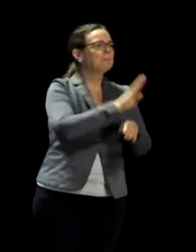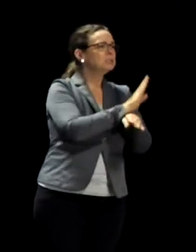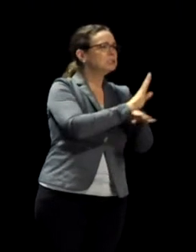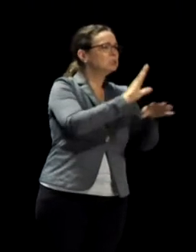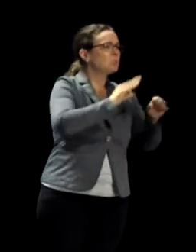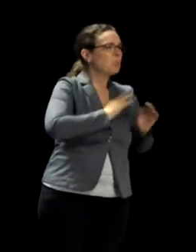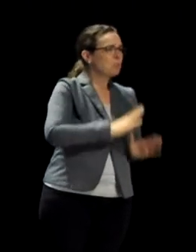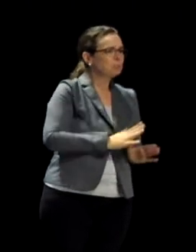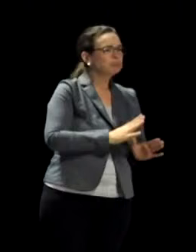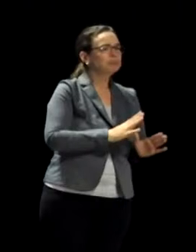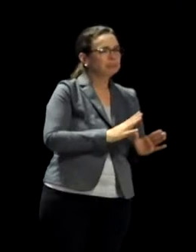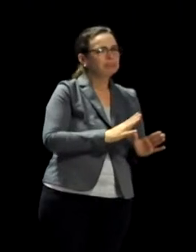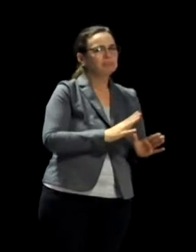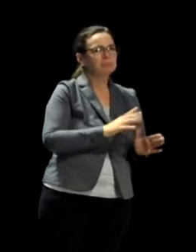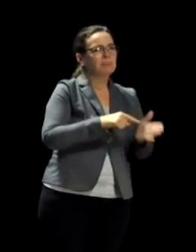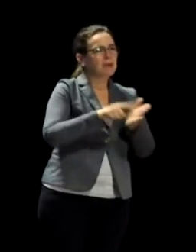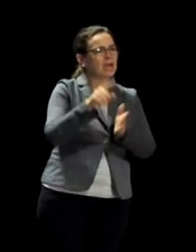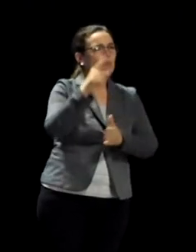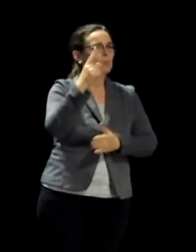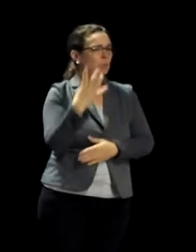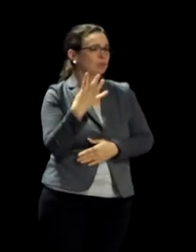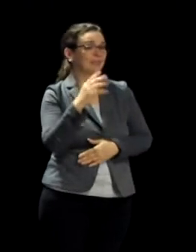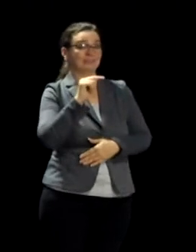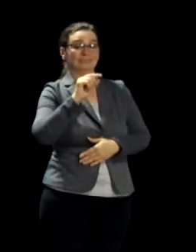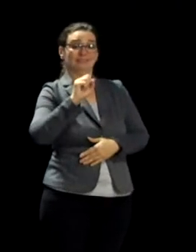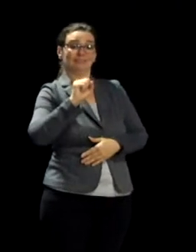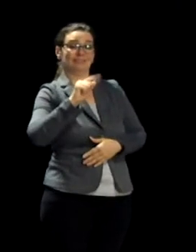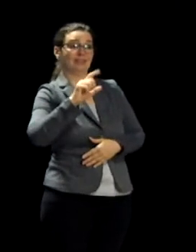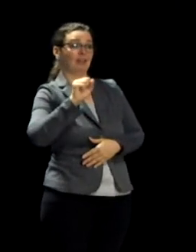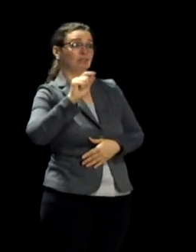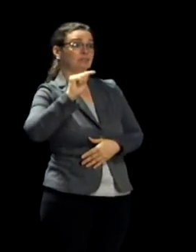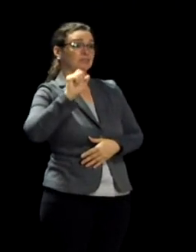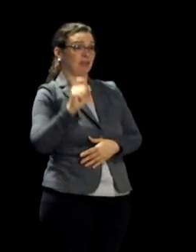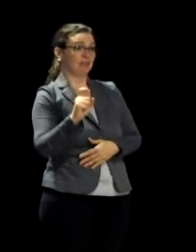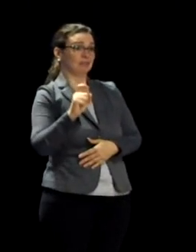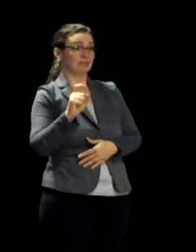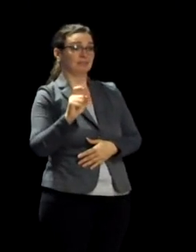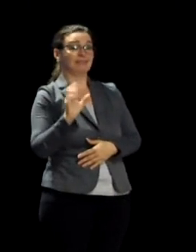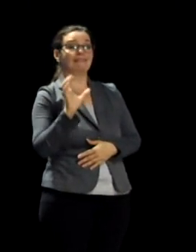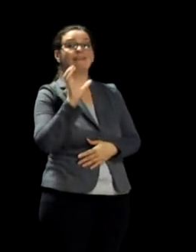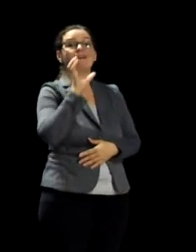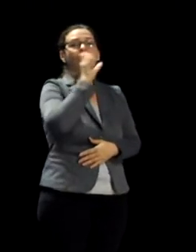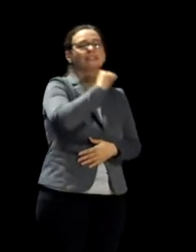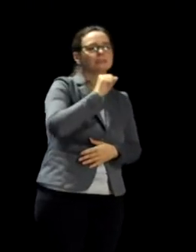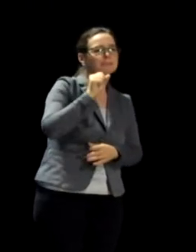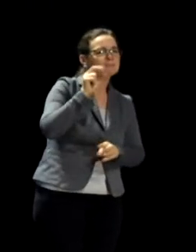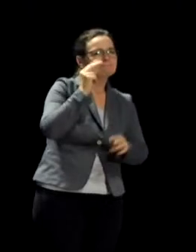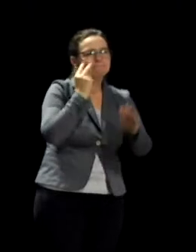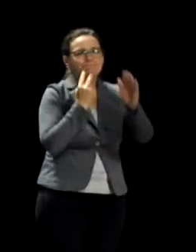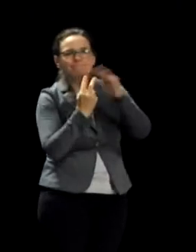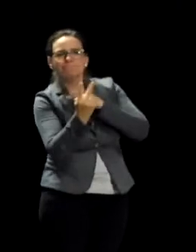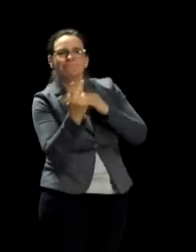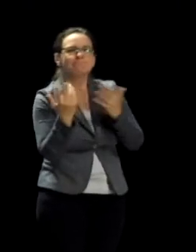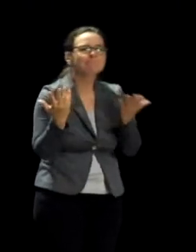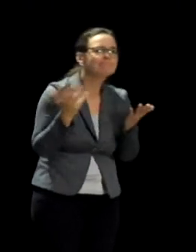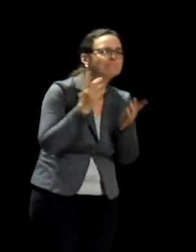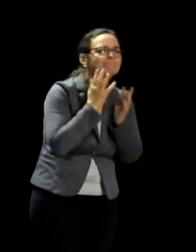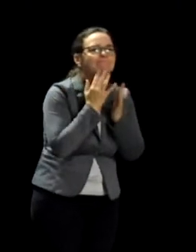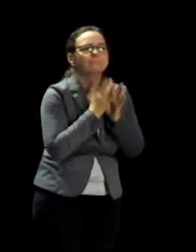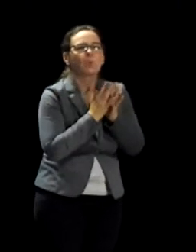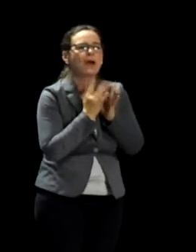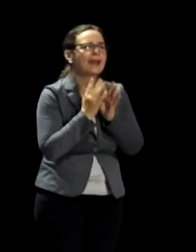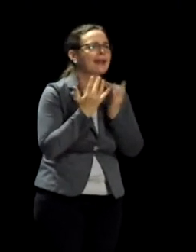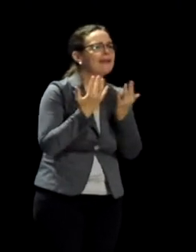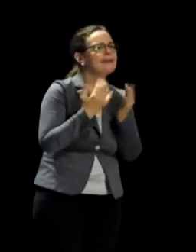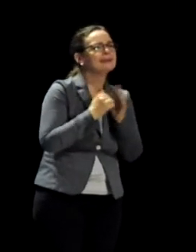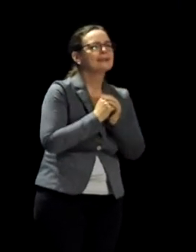and how the state receives them. They bring in an estimated payment for a period and another estimated payment for a period, and then